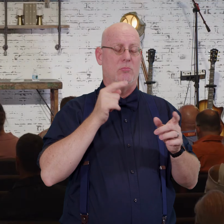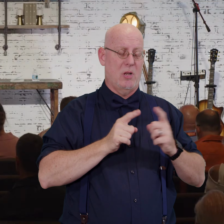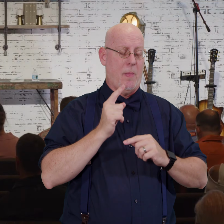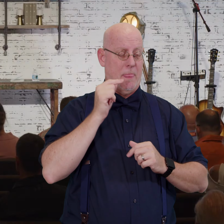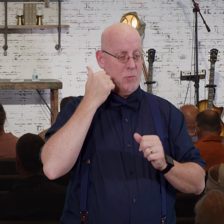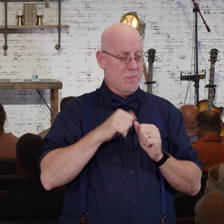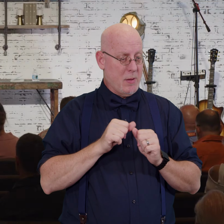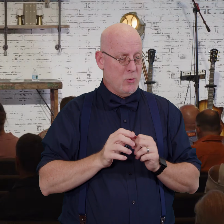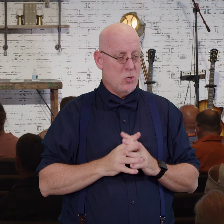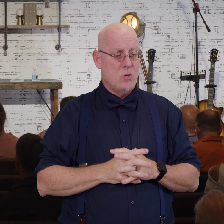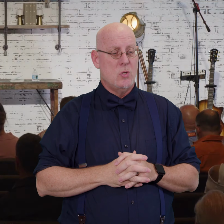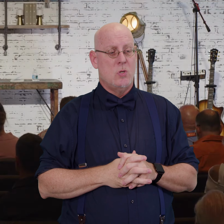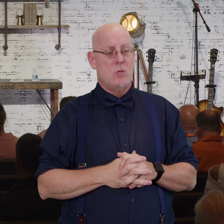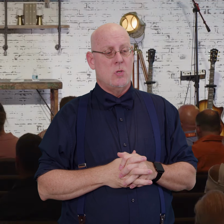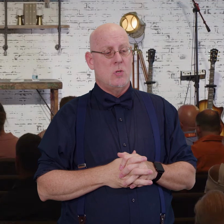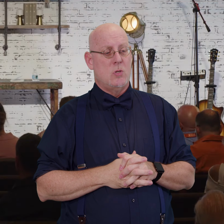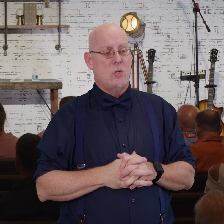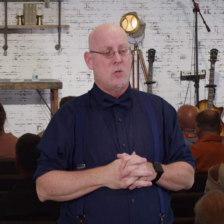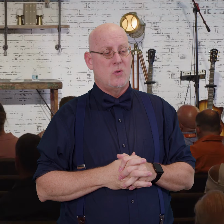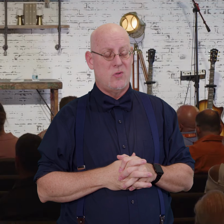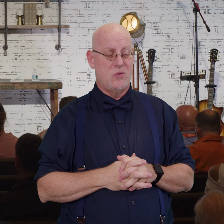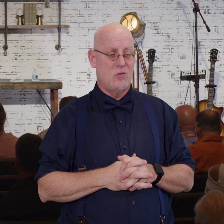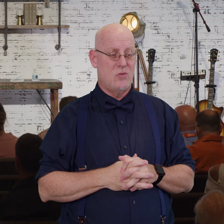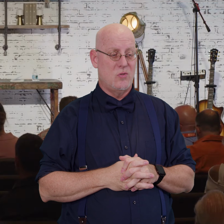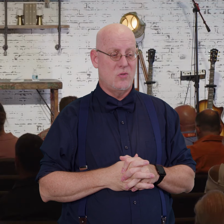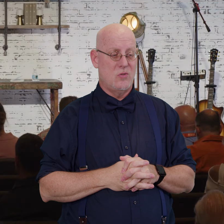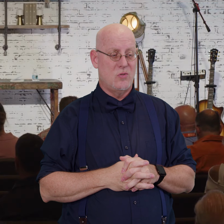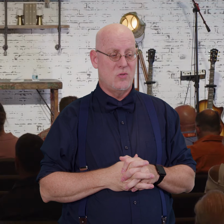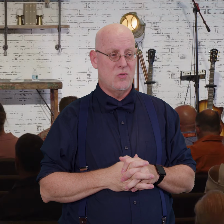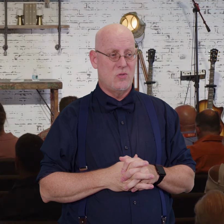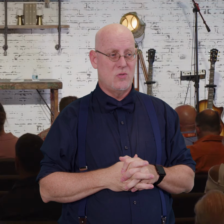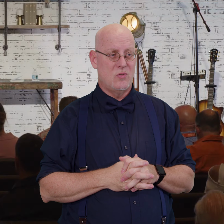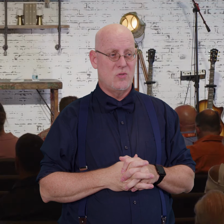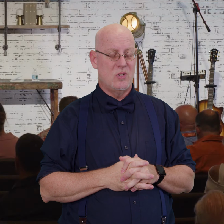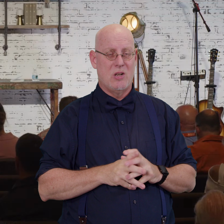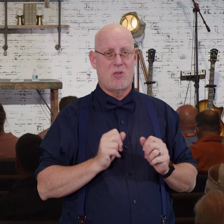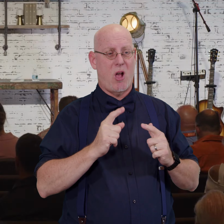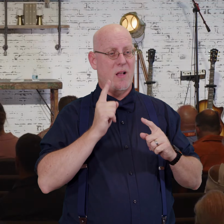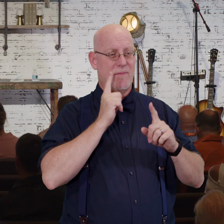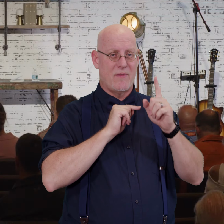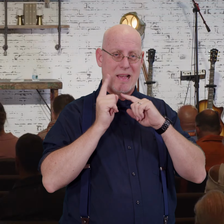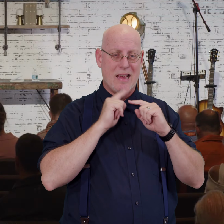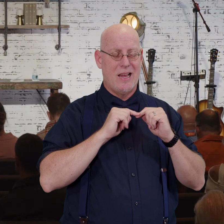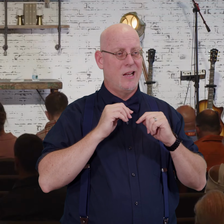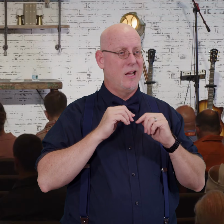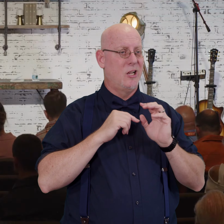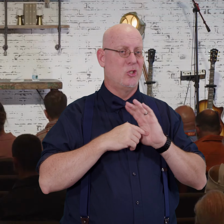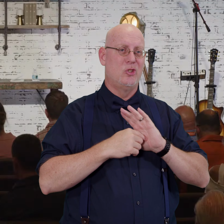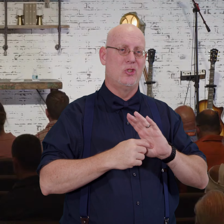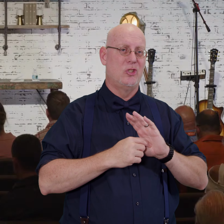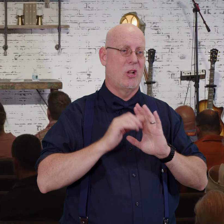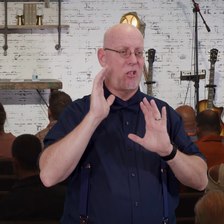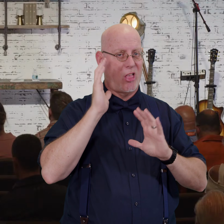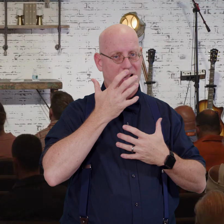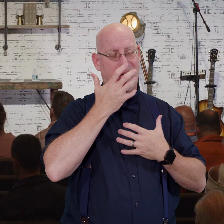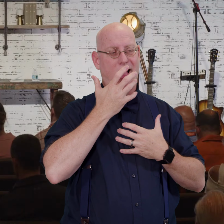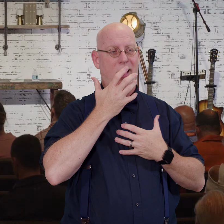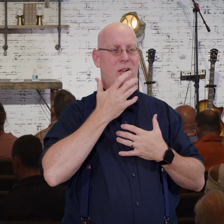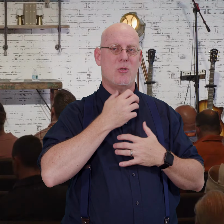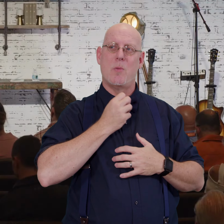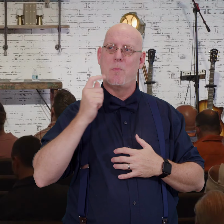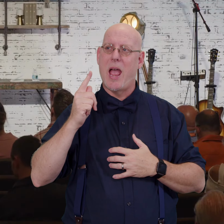going to remember that it was just smoke and mirrors. It was just a show. Let's return. Let's